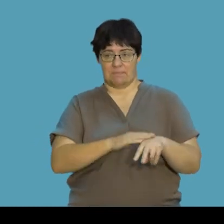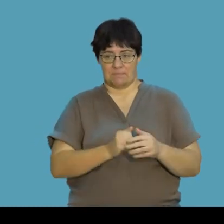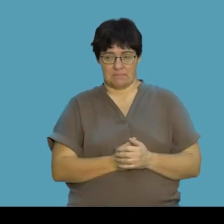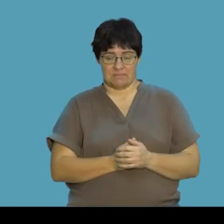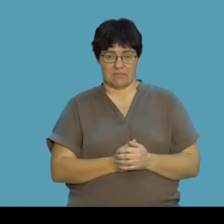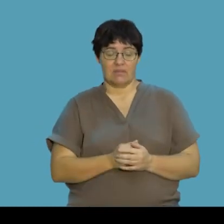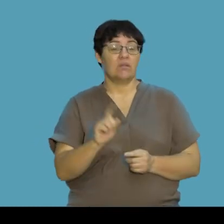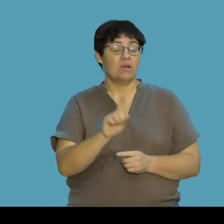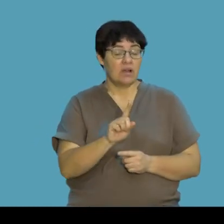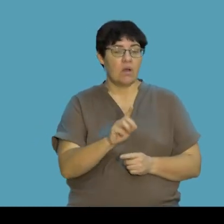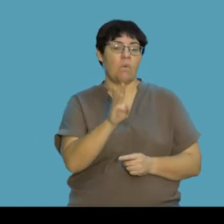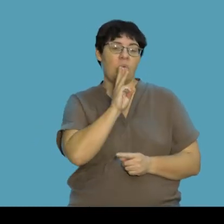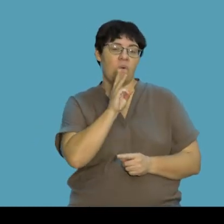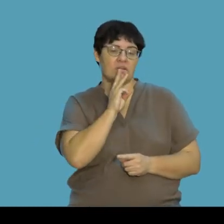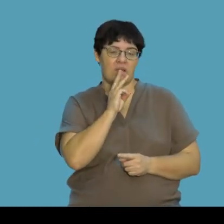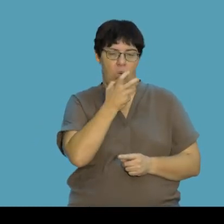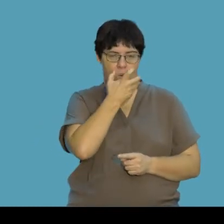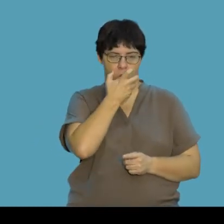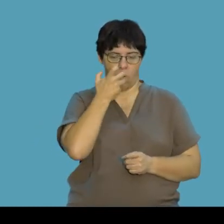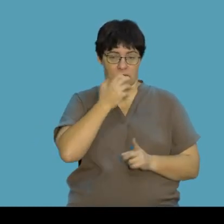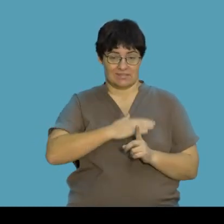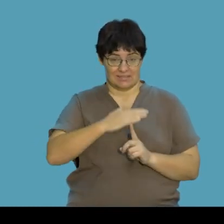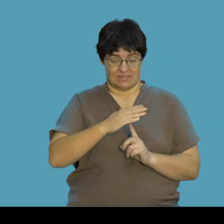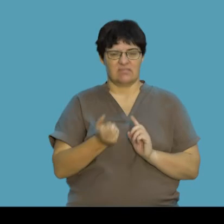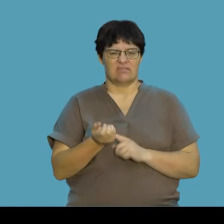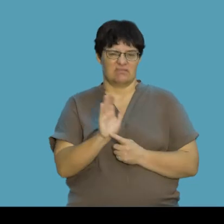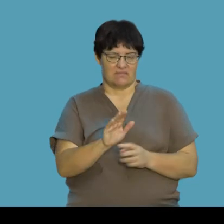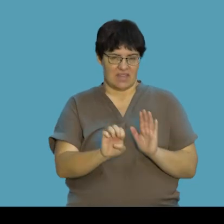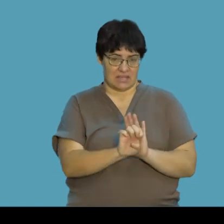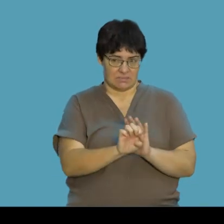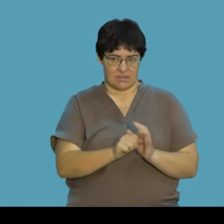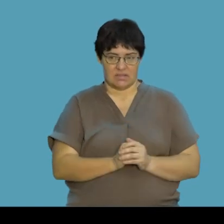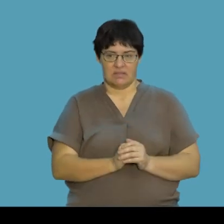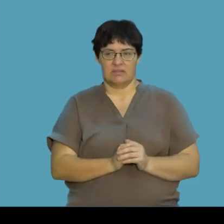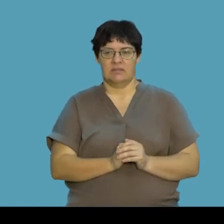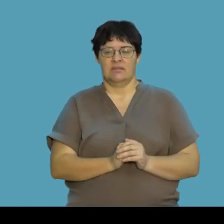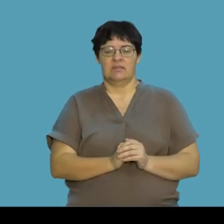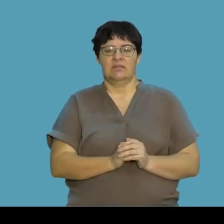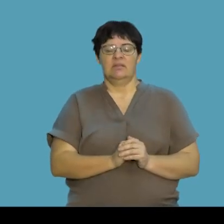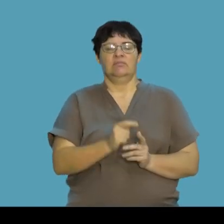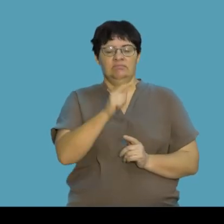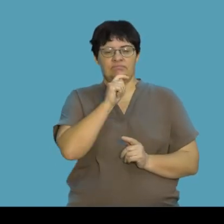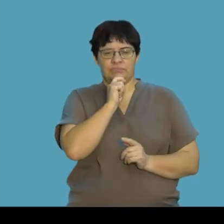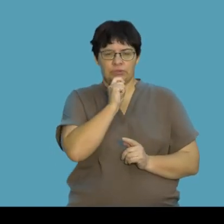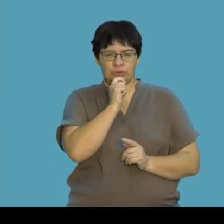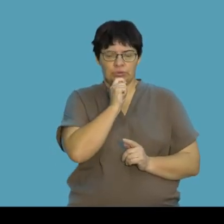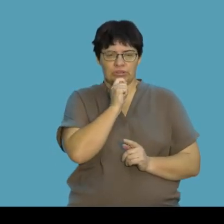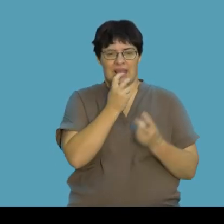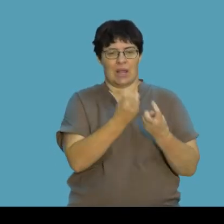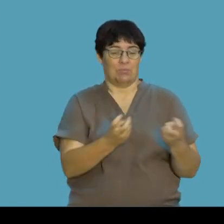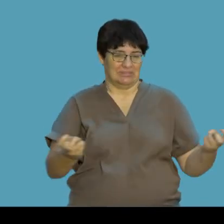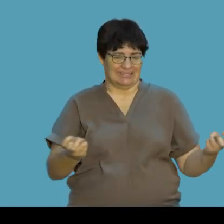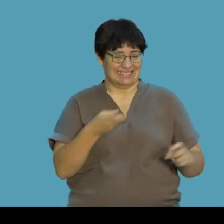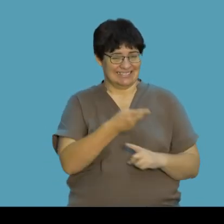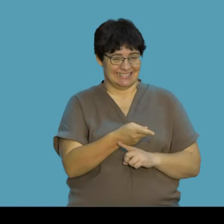the heating of water. As an example, okay? So apparatus, these are actually the equipment